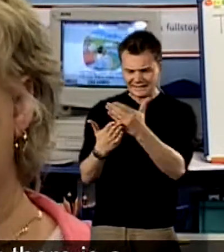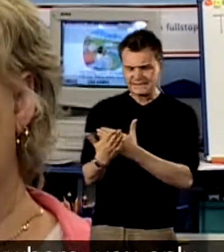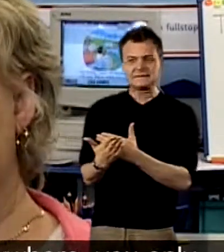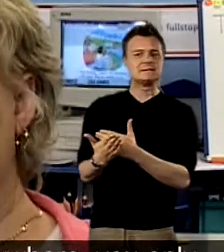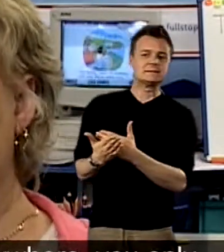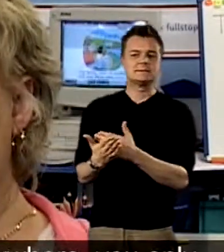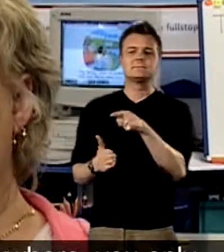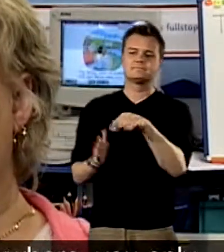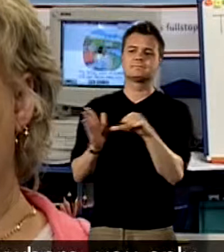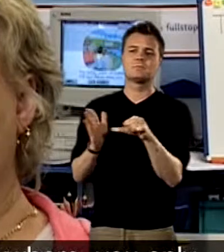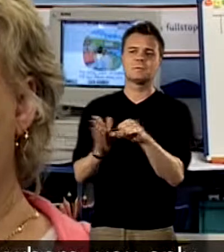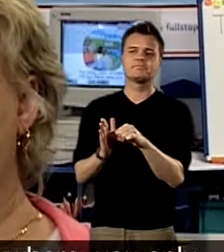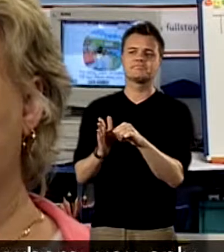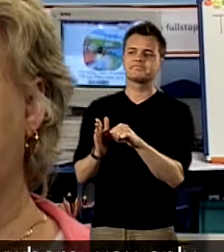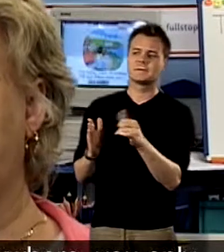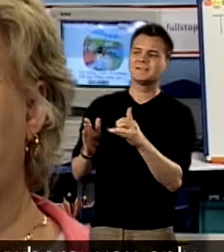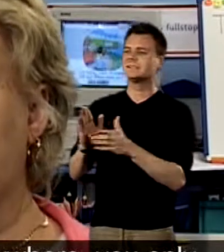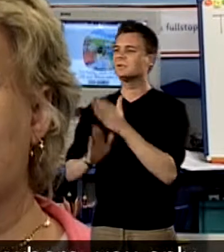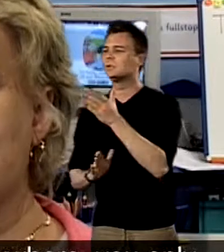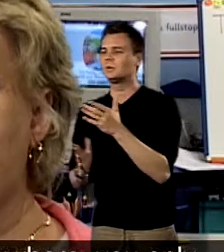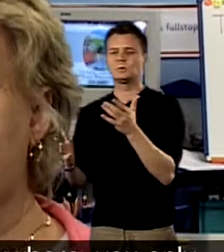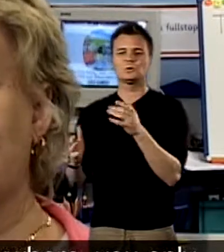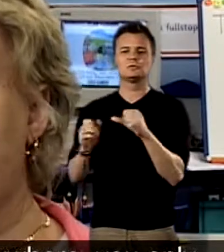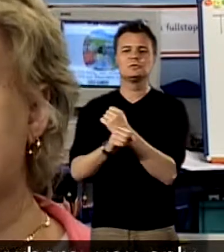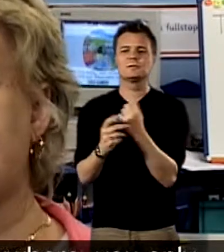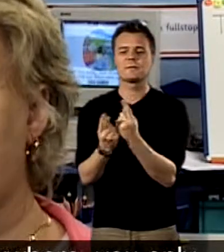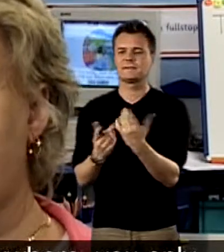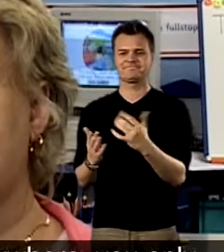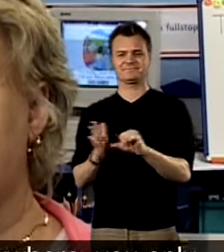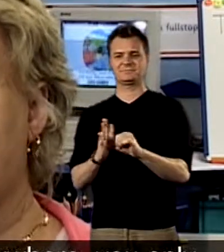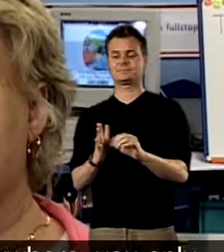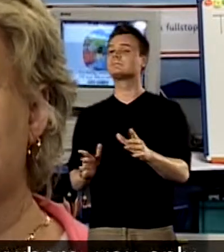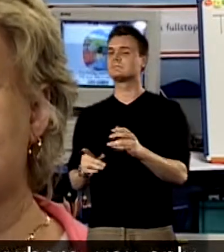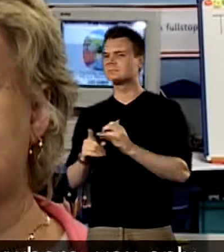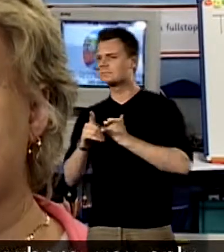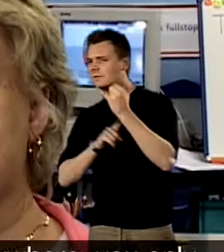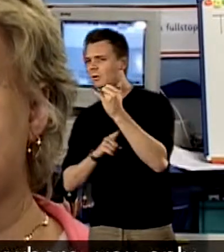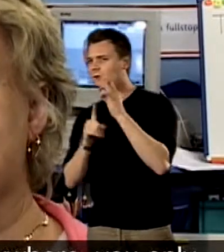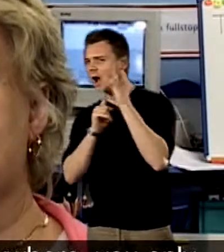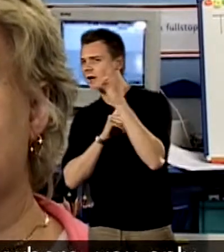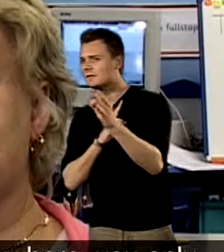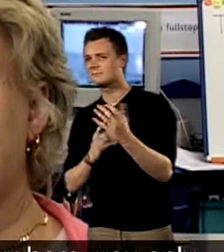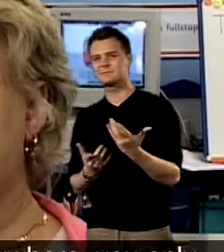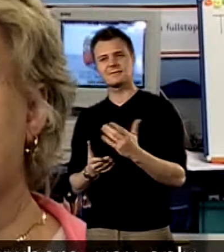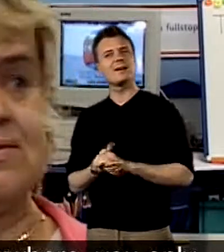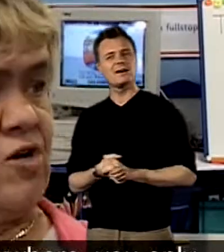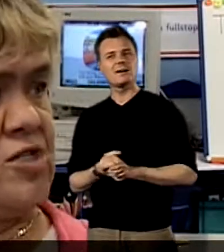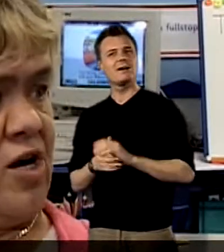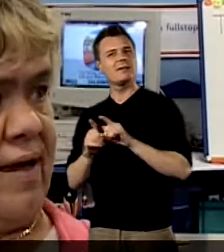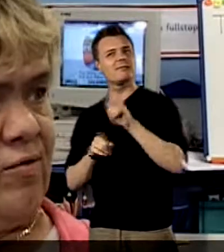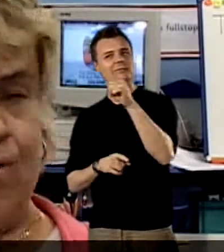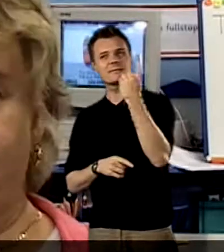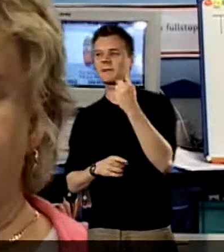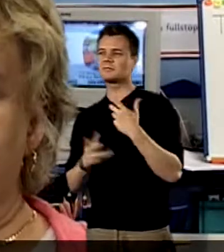a difficulty in doing something or going anywhere, you only have to ask. And it just seems... They sort